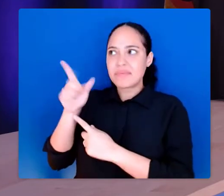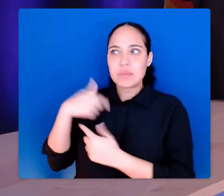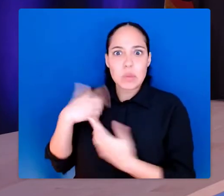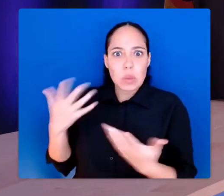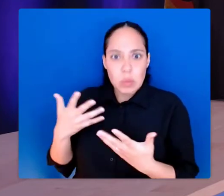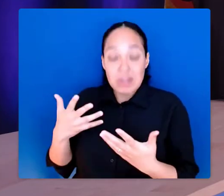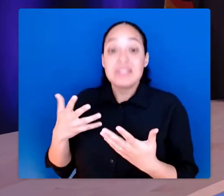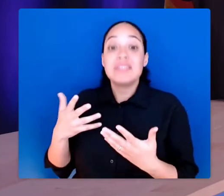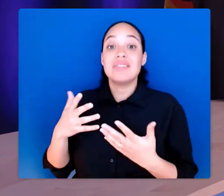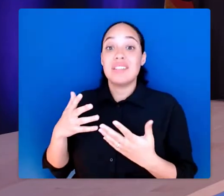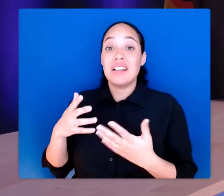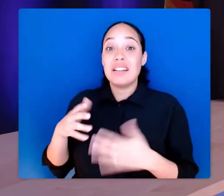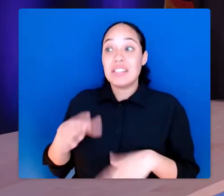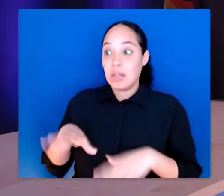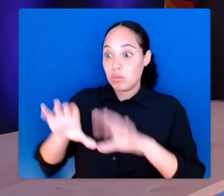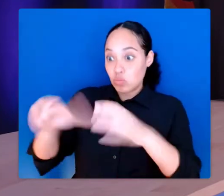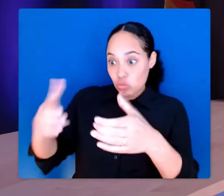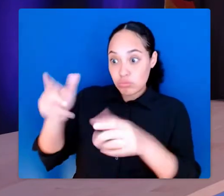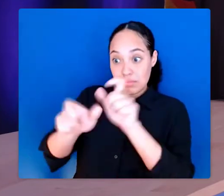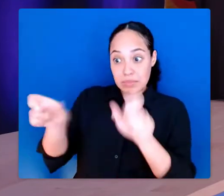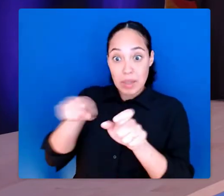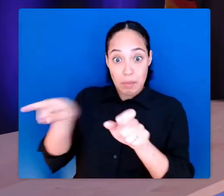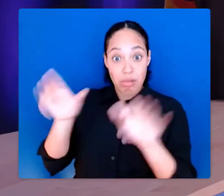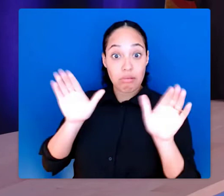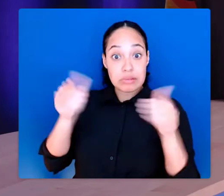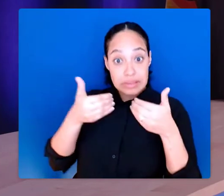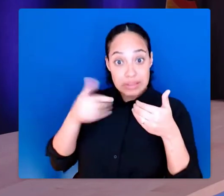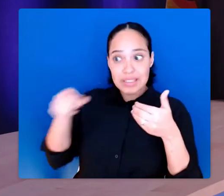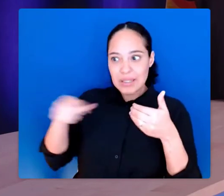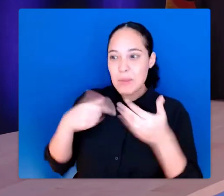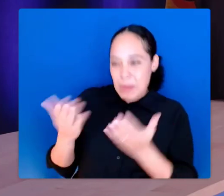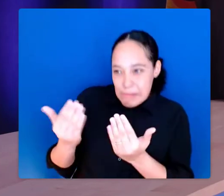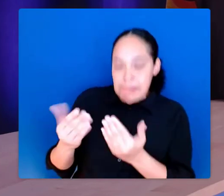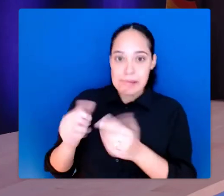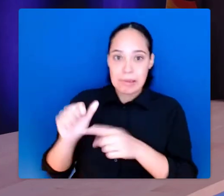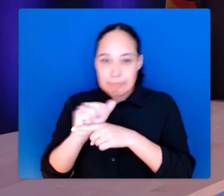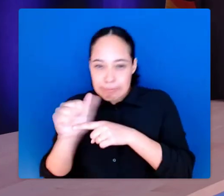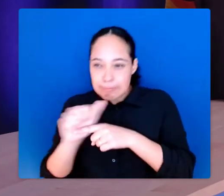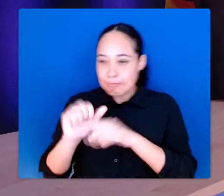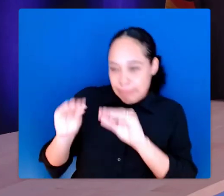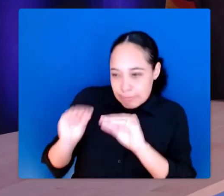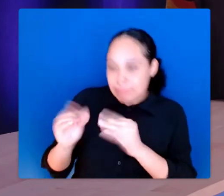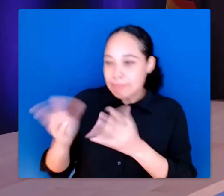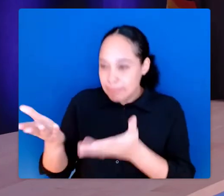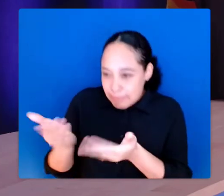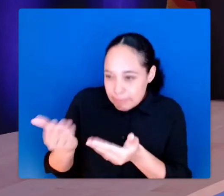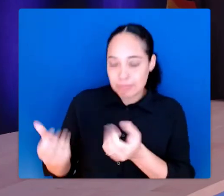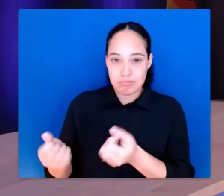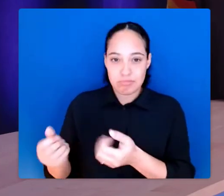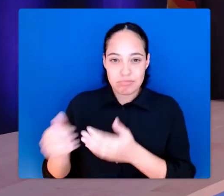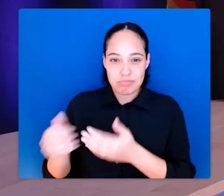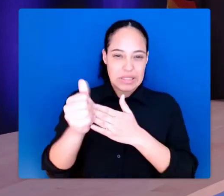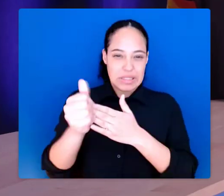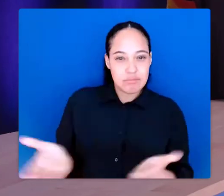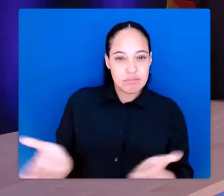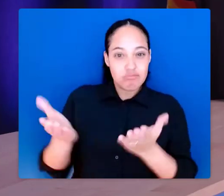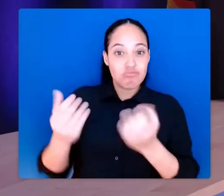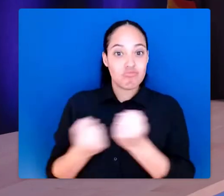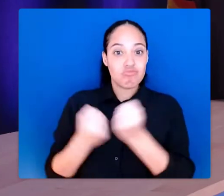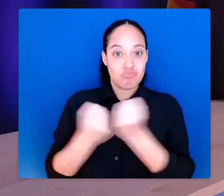support systems or automated systems or robotics, as we termed it. And then, as I started